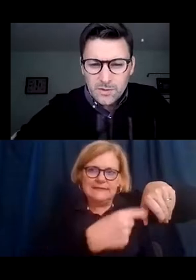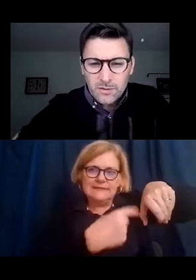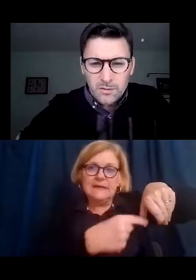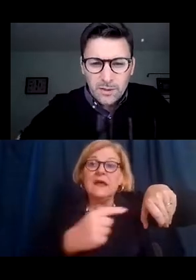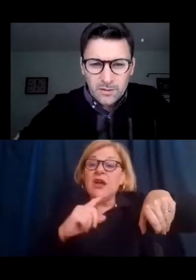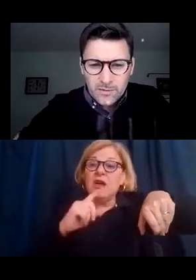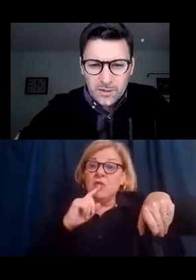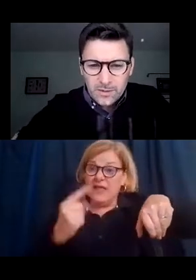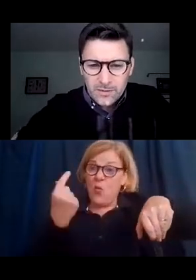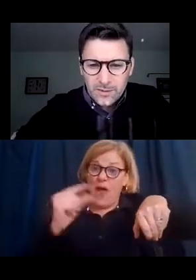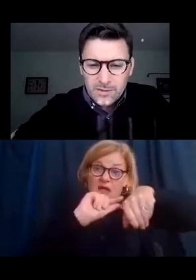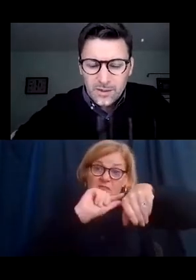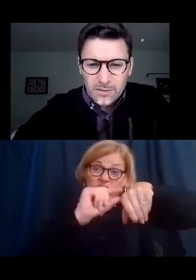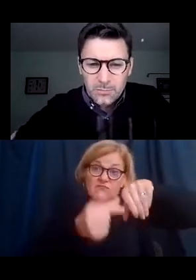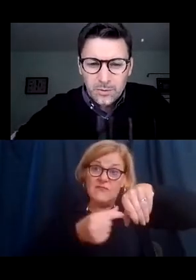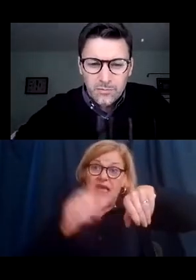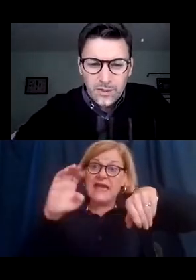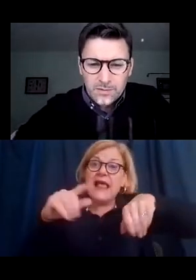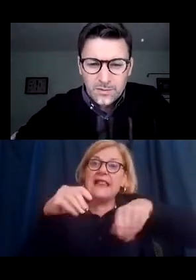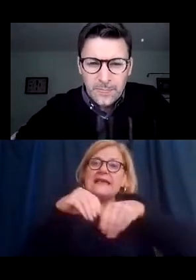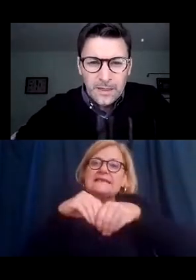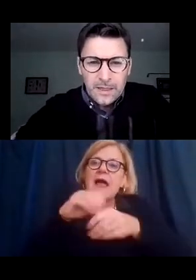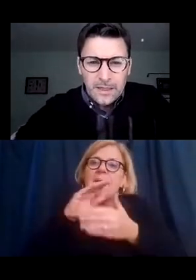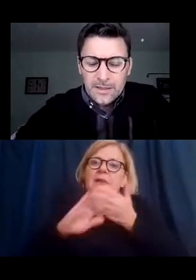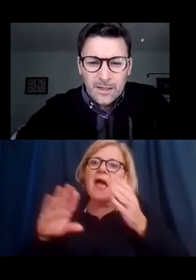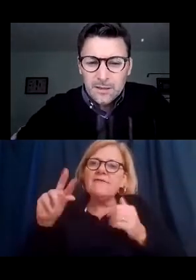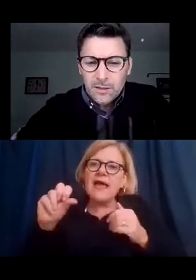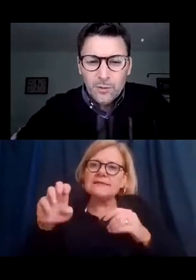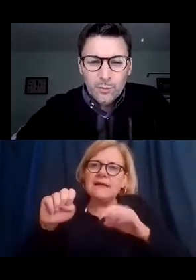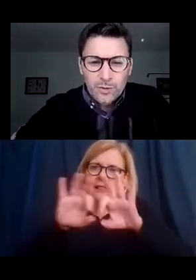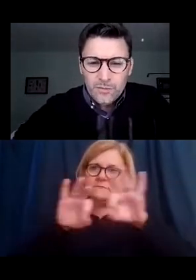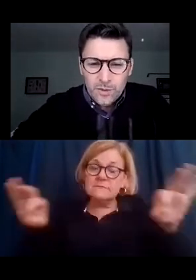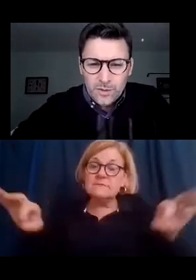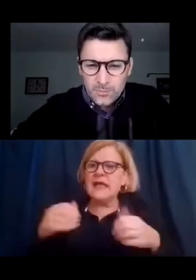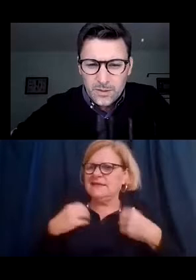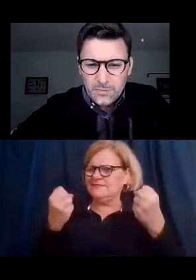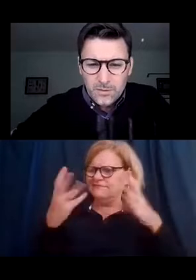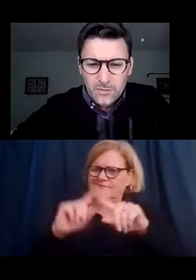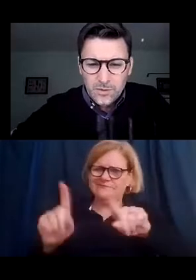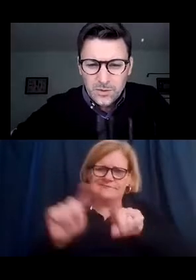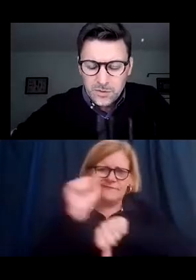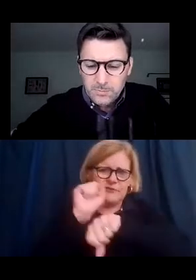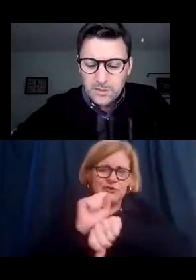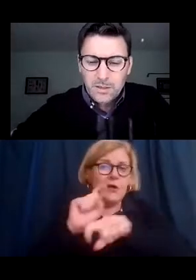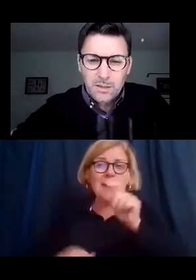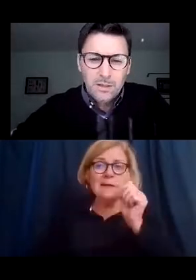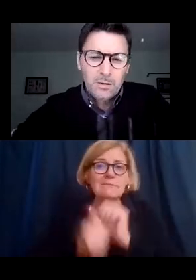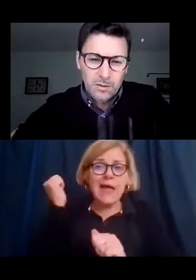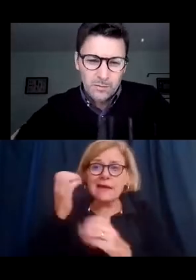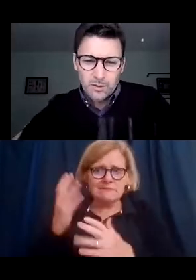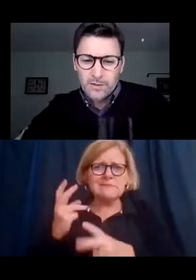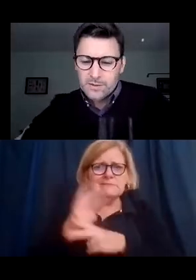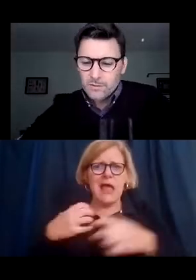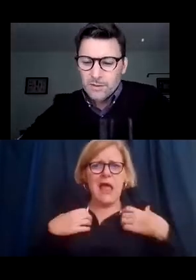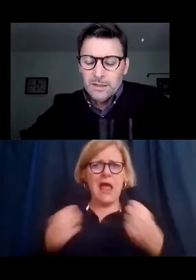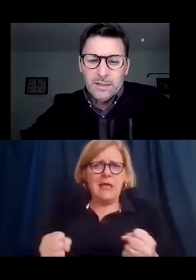really just a single layer of cells on the inside of a blood vessel. And it's got numerous functions, but its main function is just maintaining the health